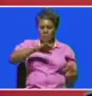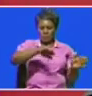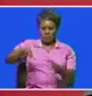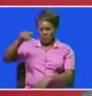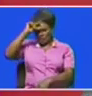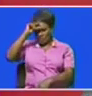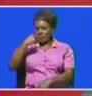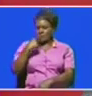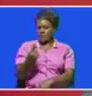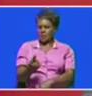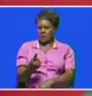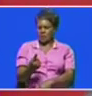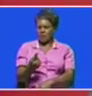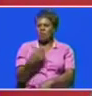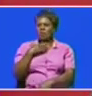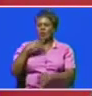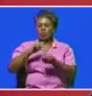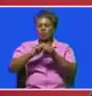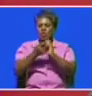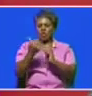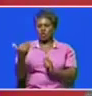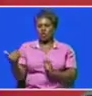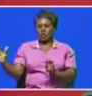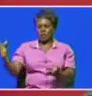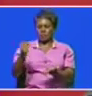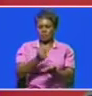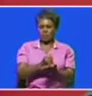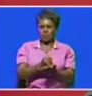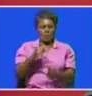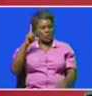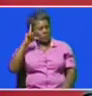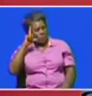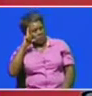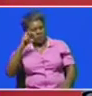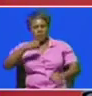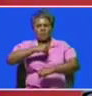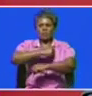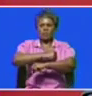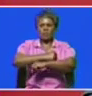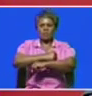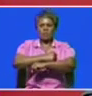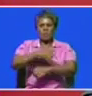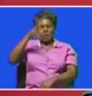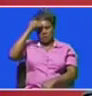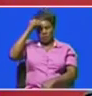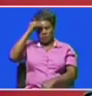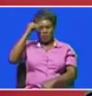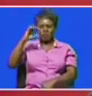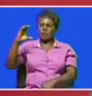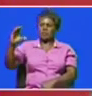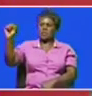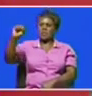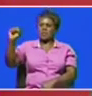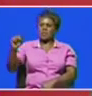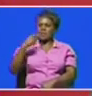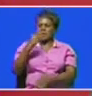Government now says it may soon review the age of children being admitted into boarding schools. Education Principal Secretary Belio Kipsang says